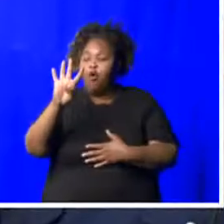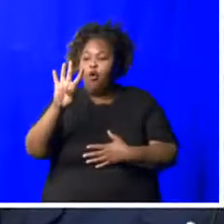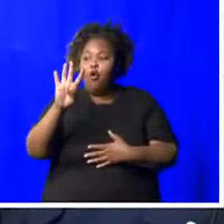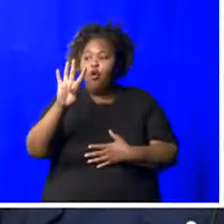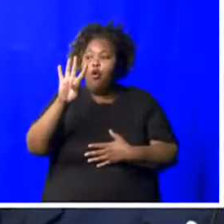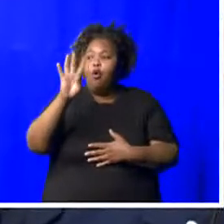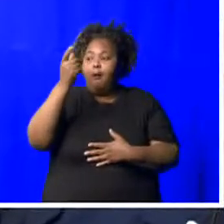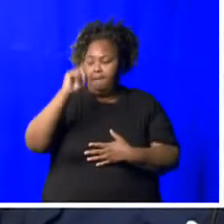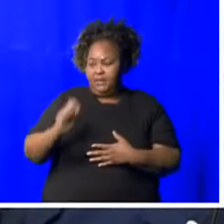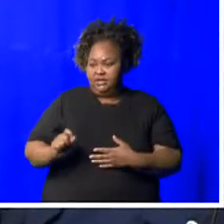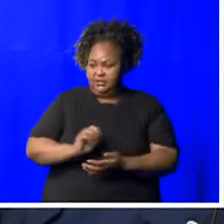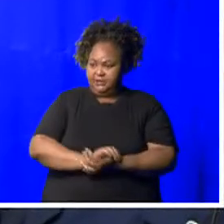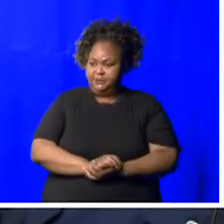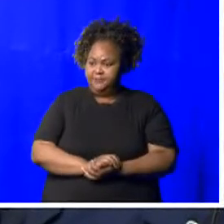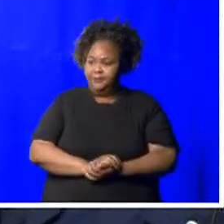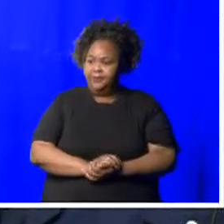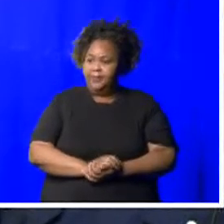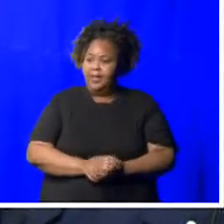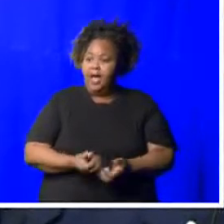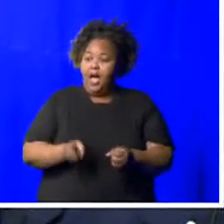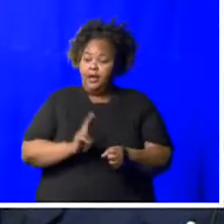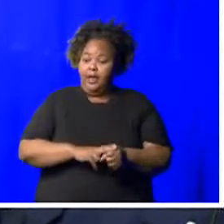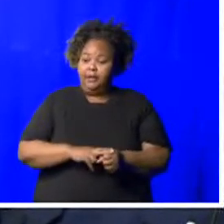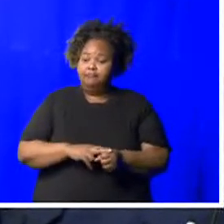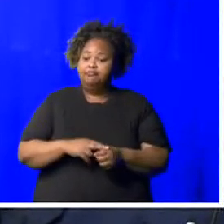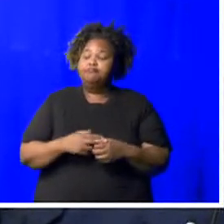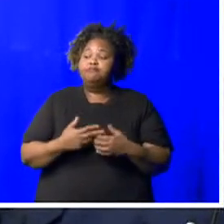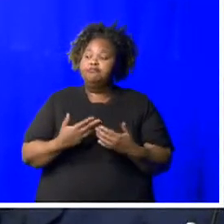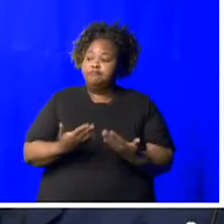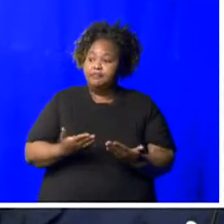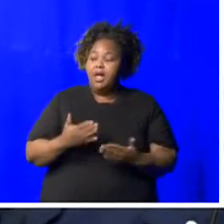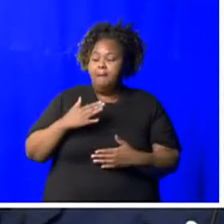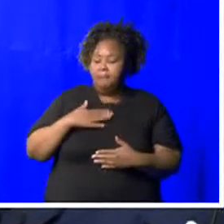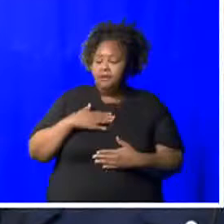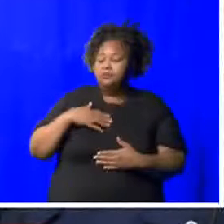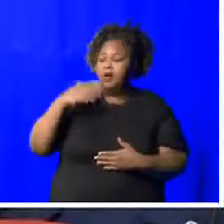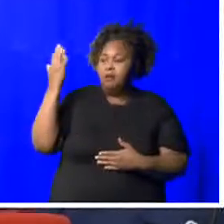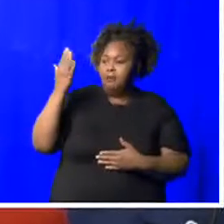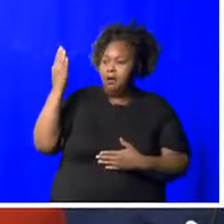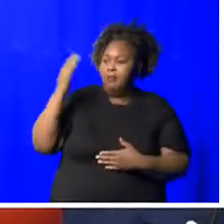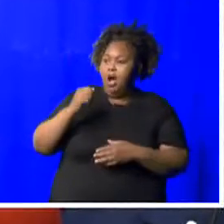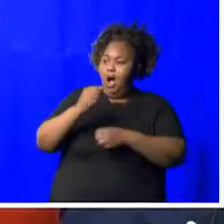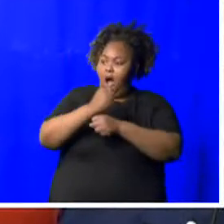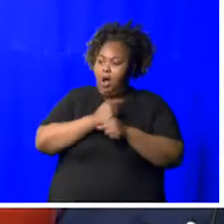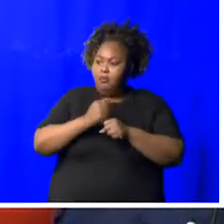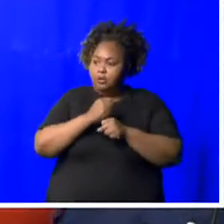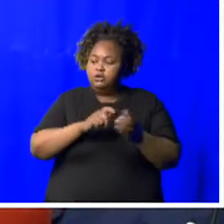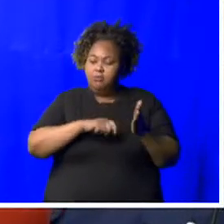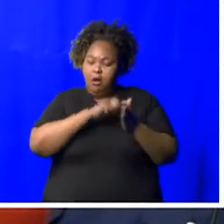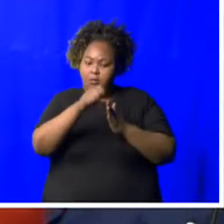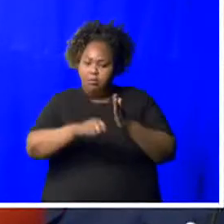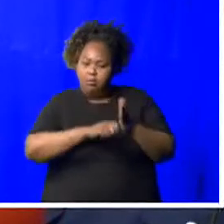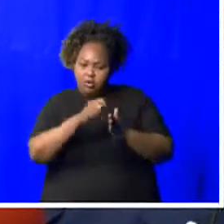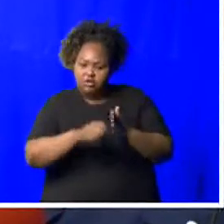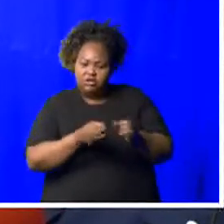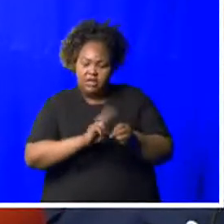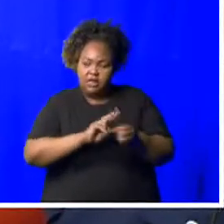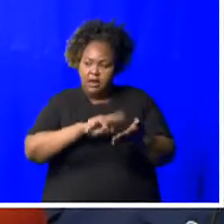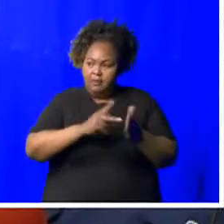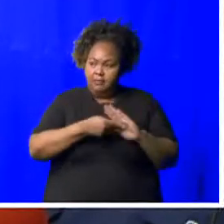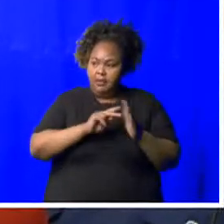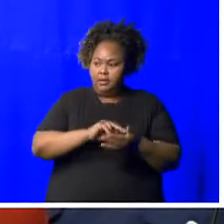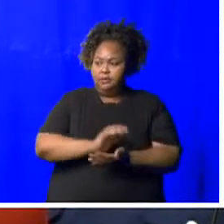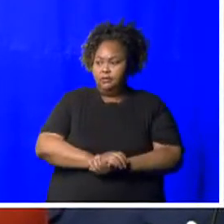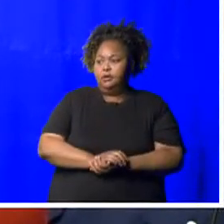Mr. Speaker, you'll notice that throughout my speech, when speaking about projects and plans that our government is busy with, I've added possible